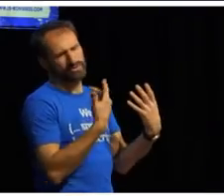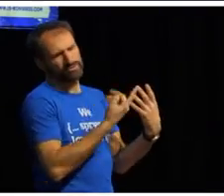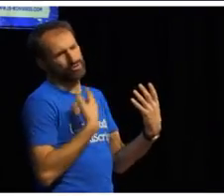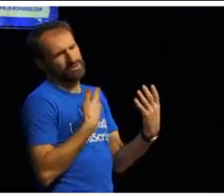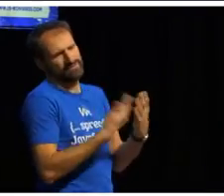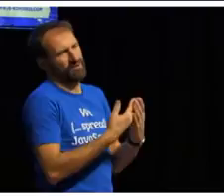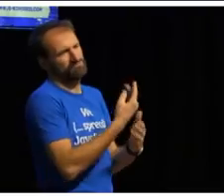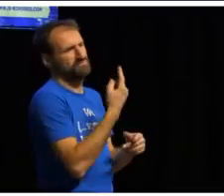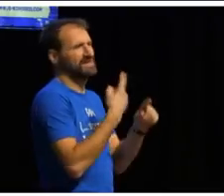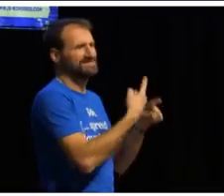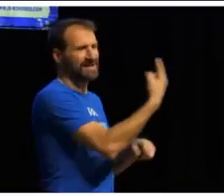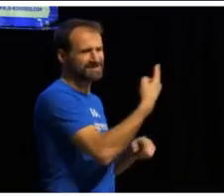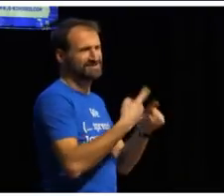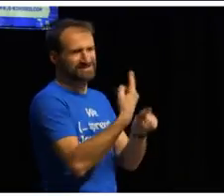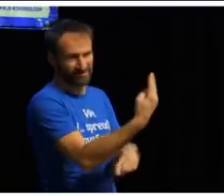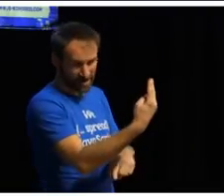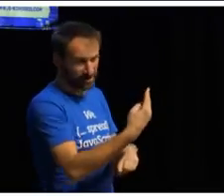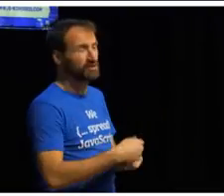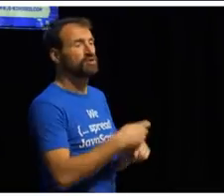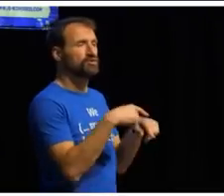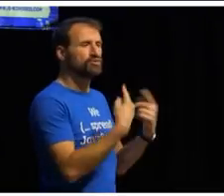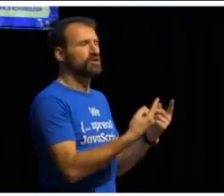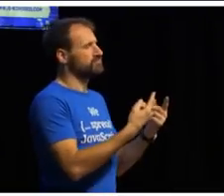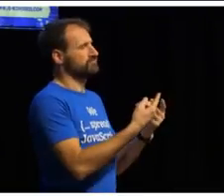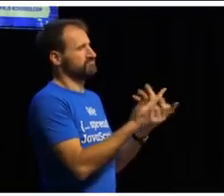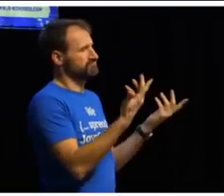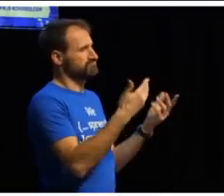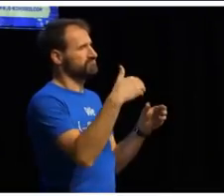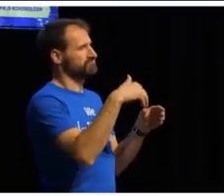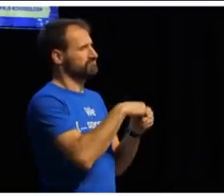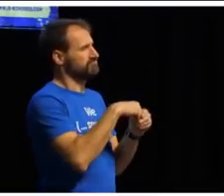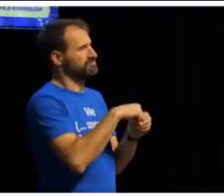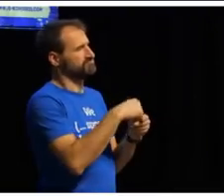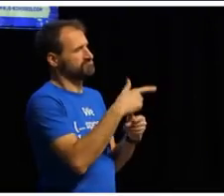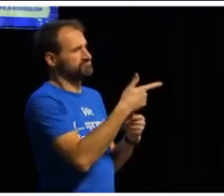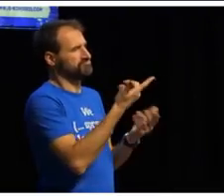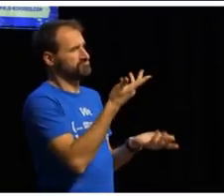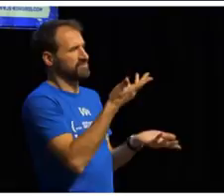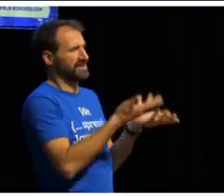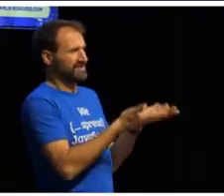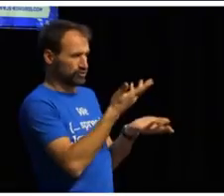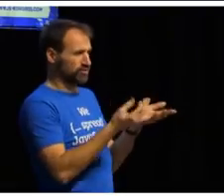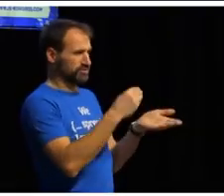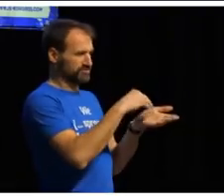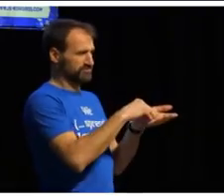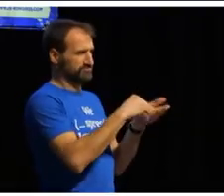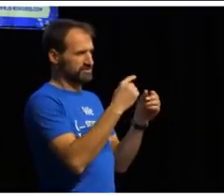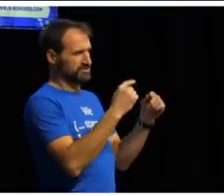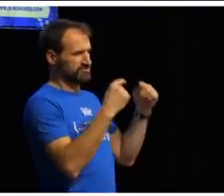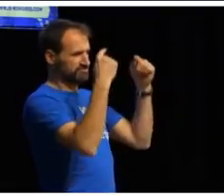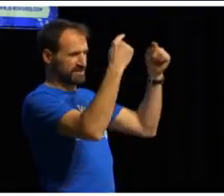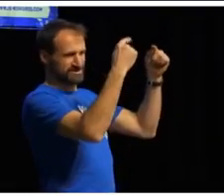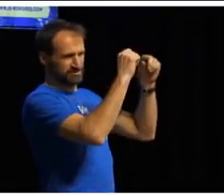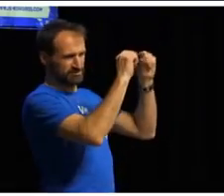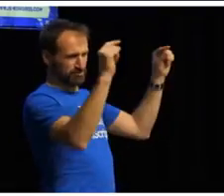x1, x2, and you have some weights in the upper box. And you have weight one and weight two,